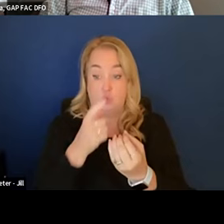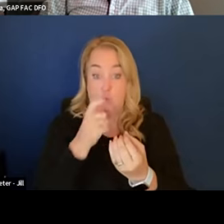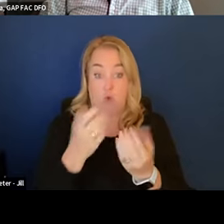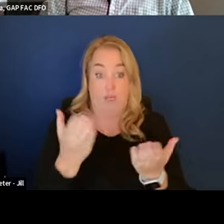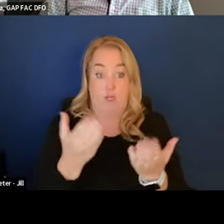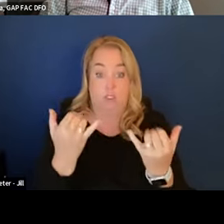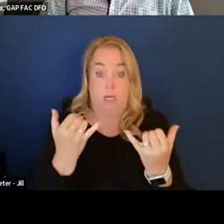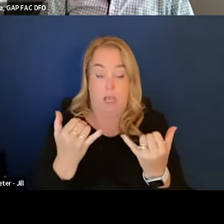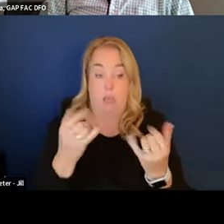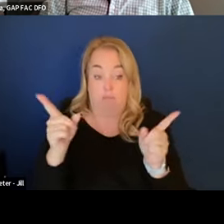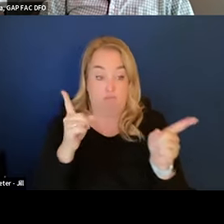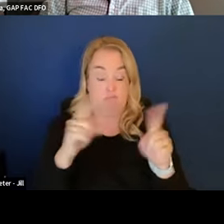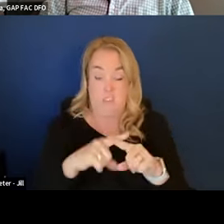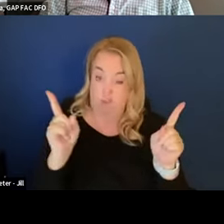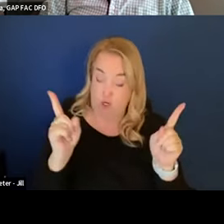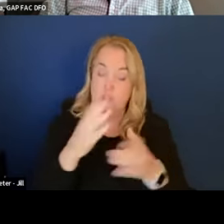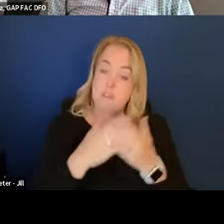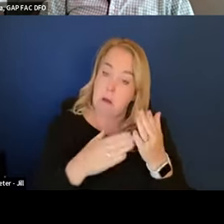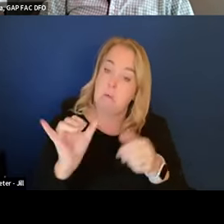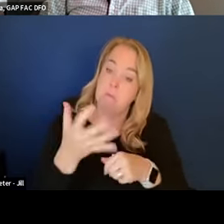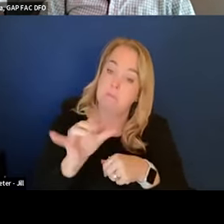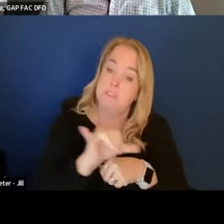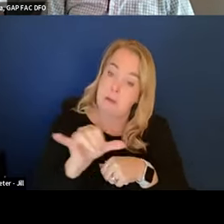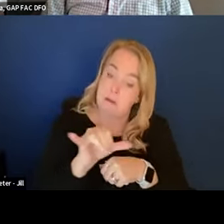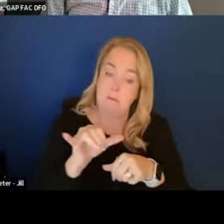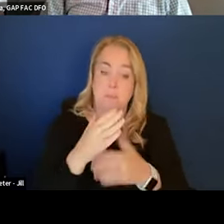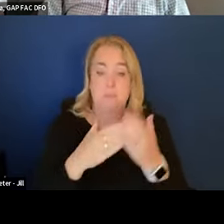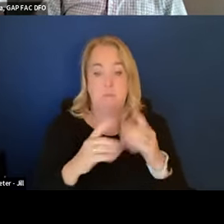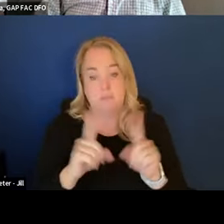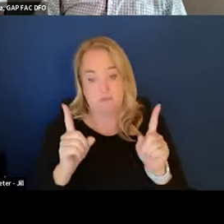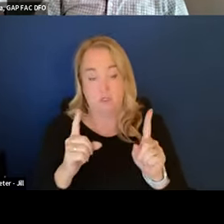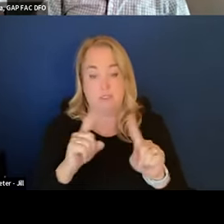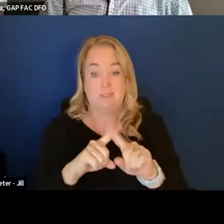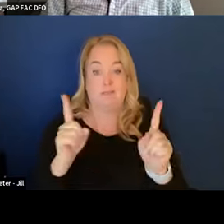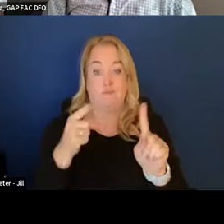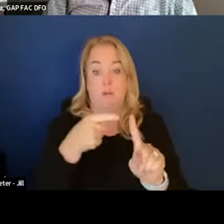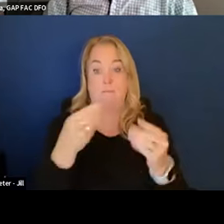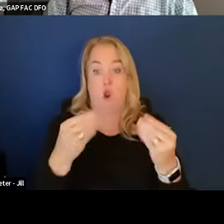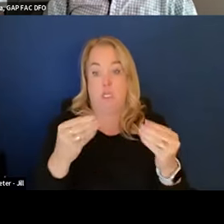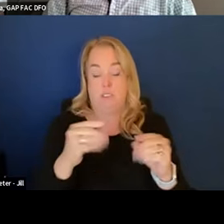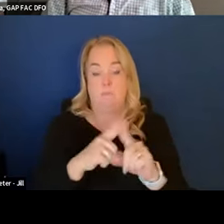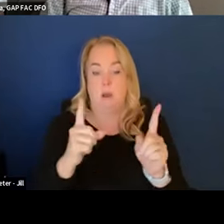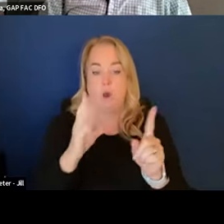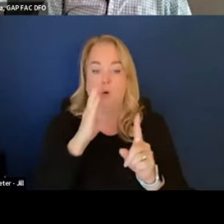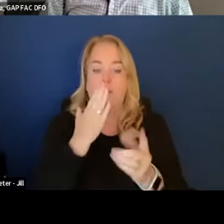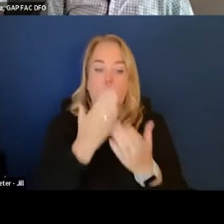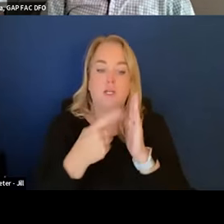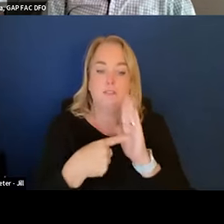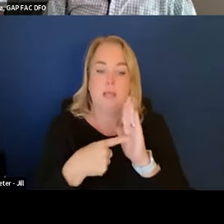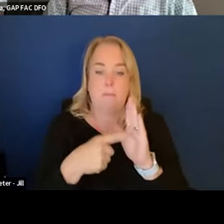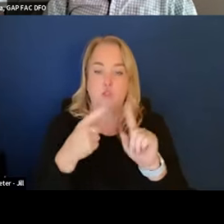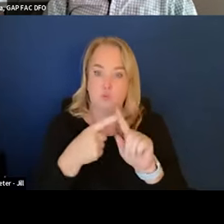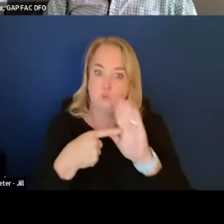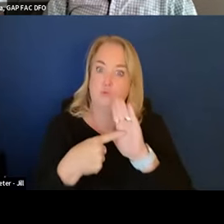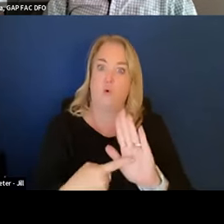very different, some similarities, some differences, different target markets, but it will be a good example to